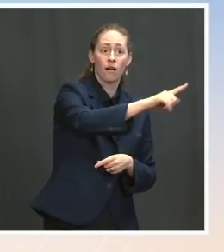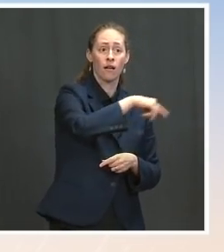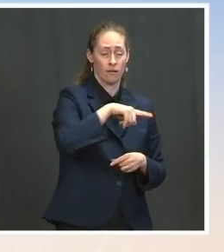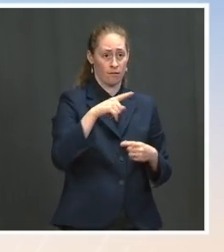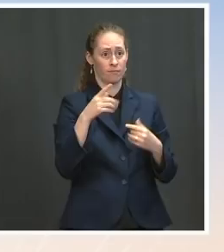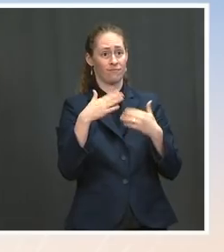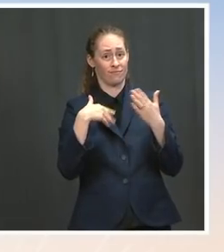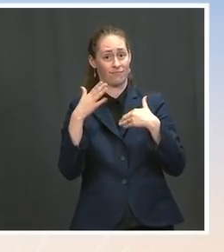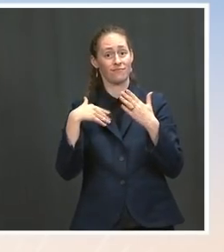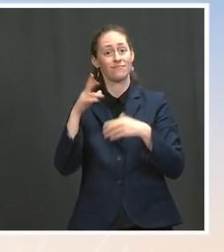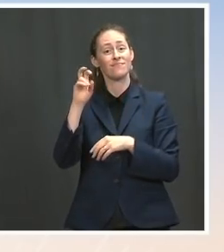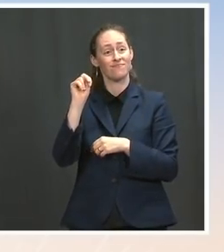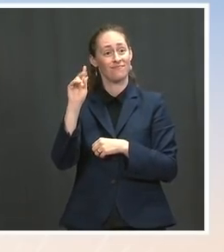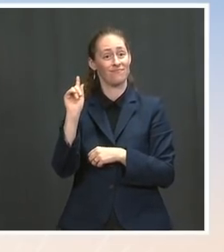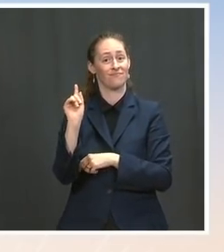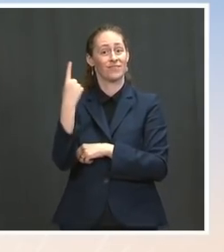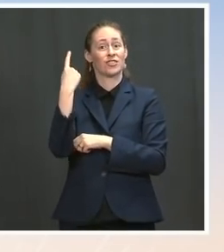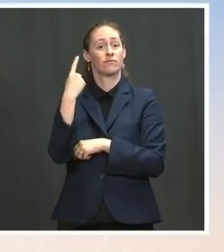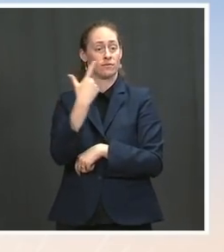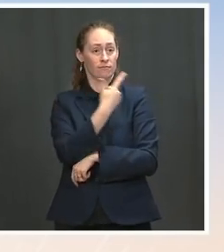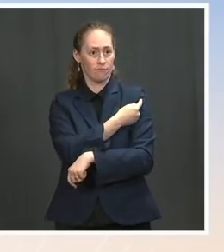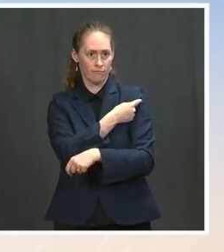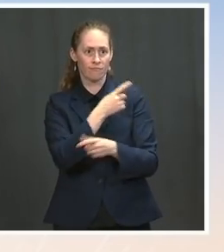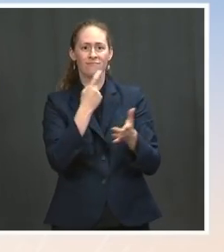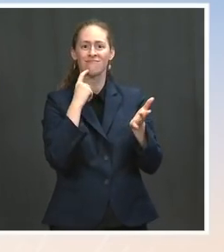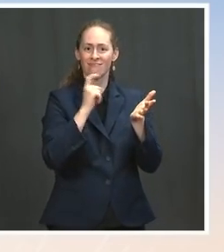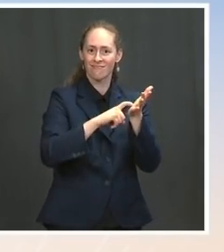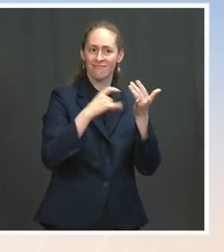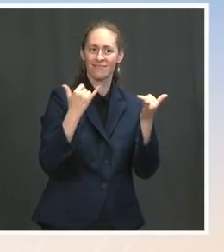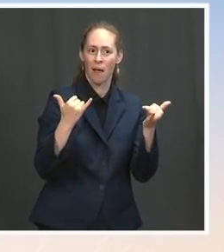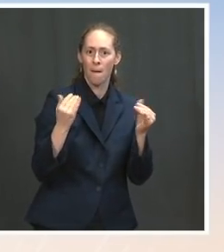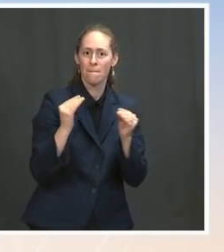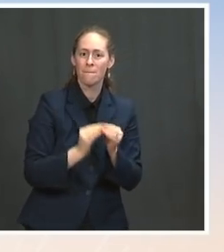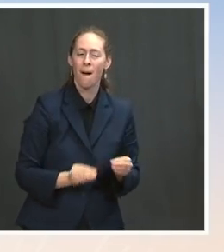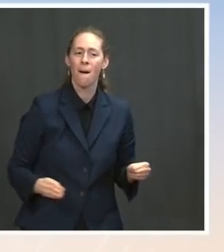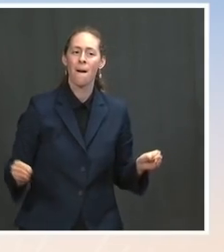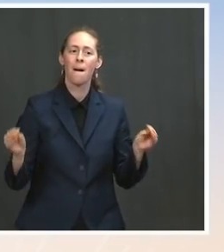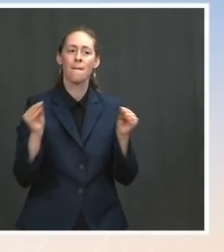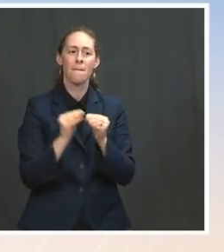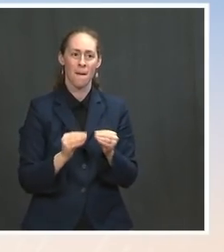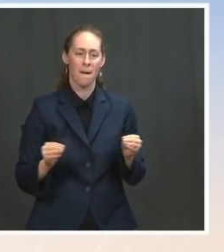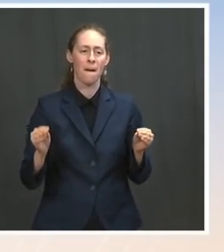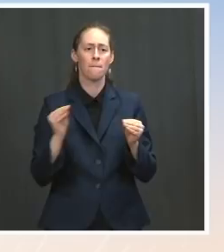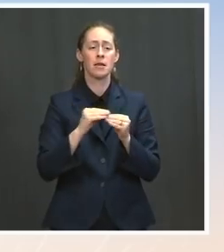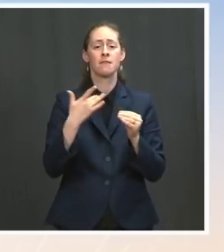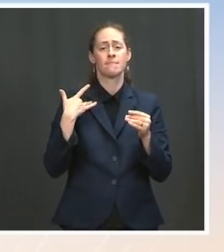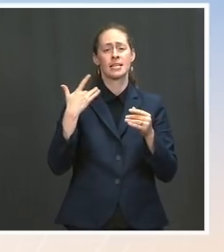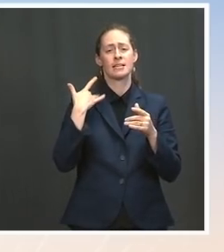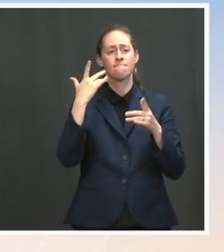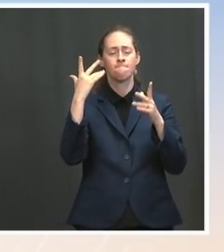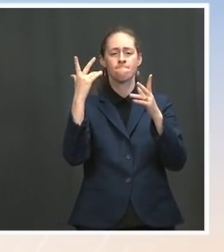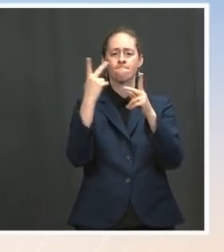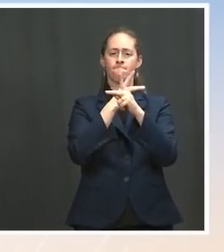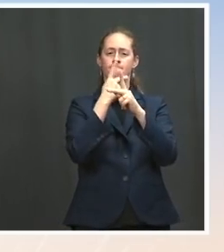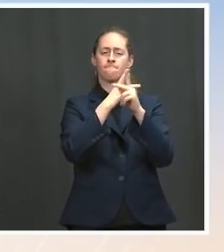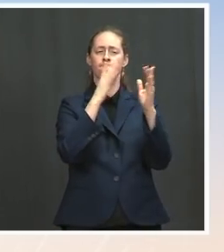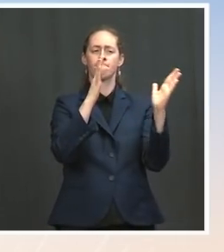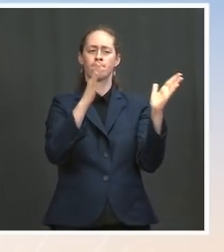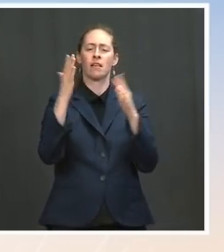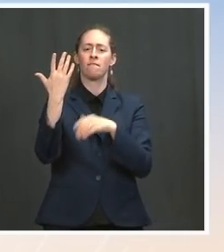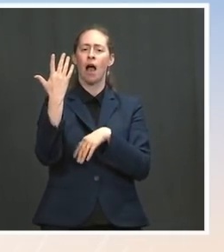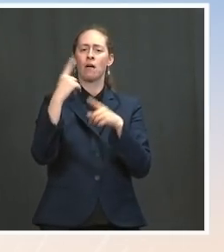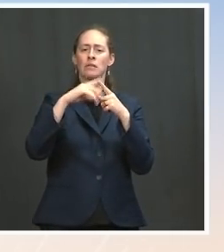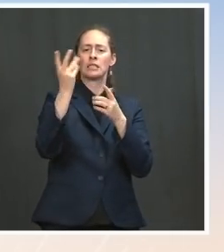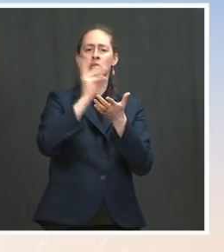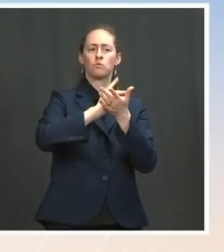huge increase in that. As I started the briefing talking about, it's about a 5 to 6 week cycle. So we have expected that to have an impact. At